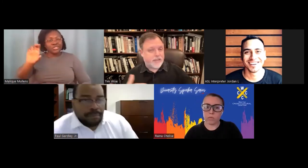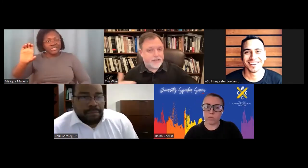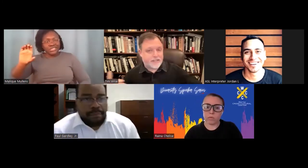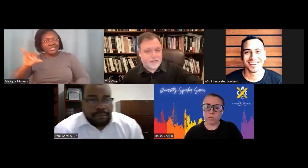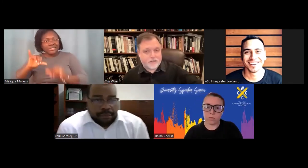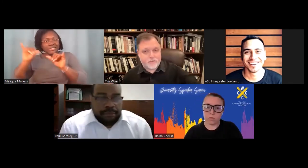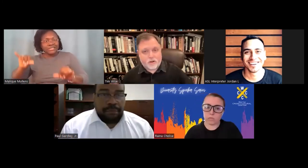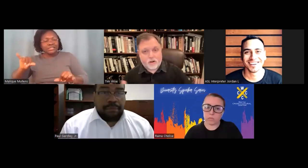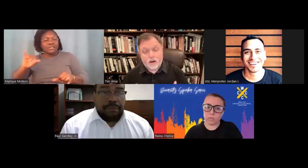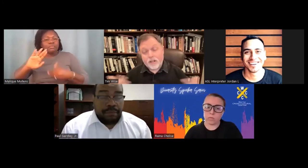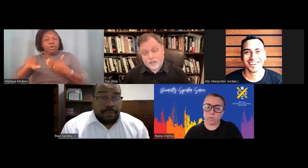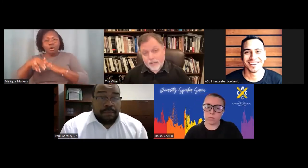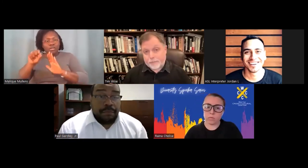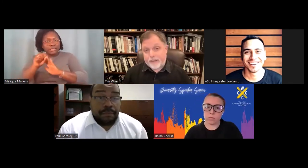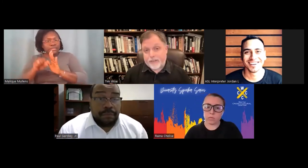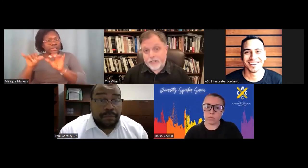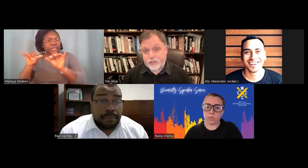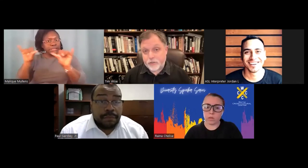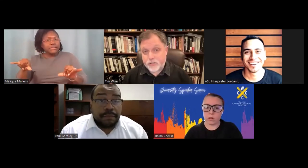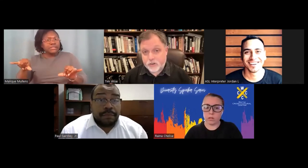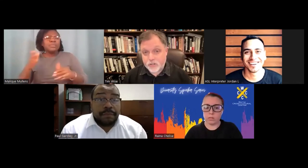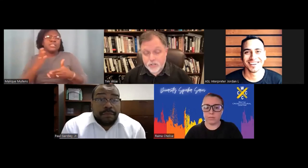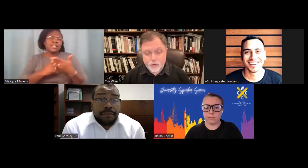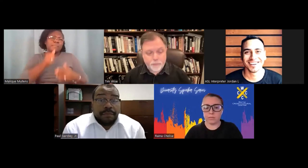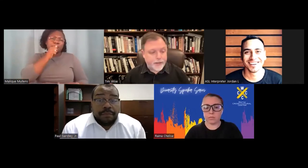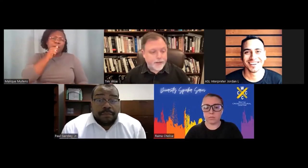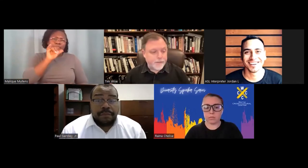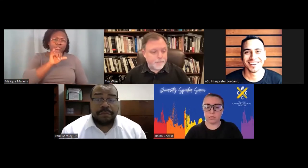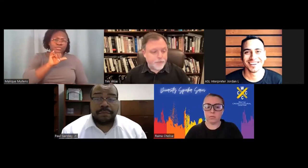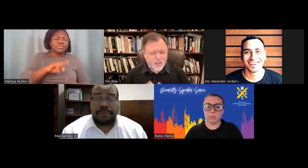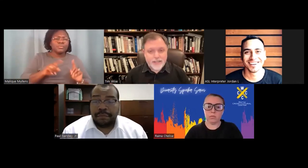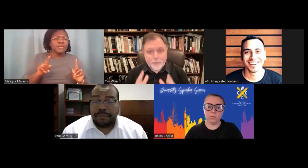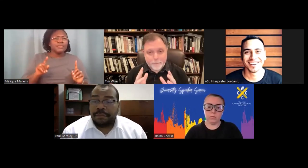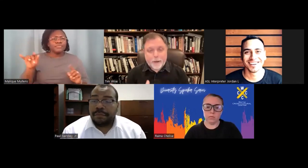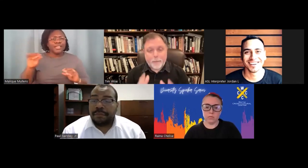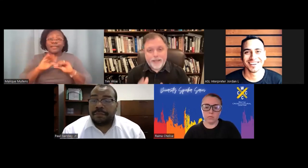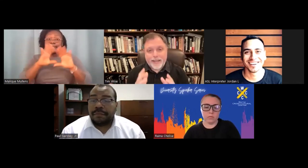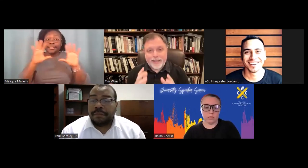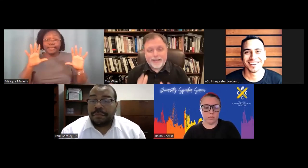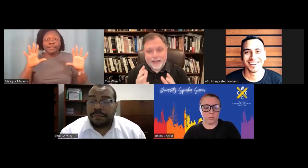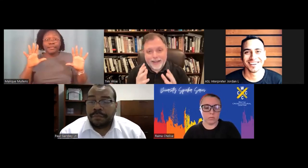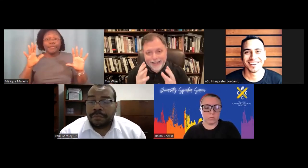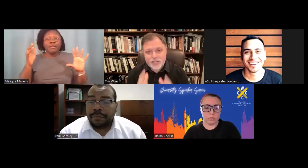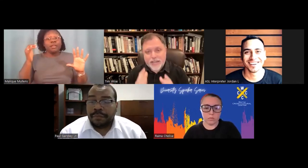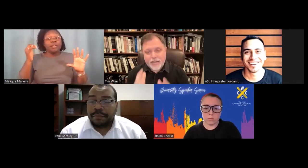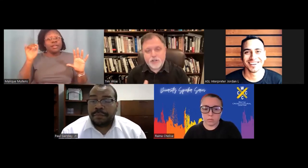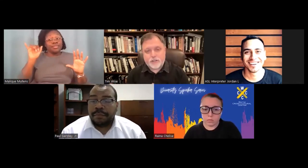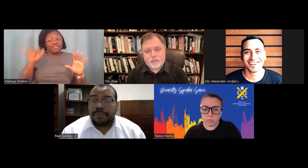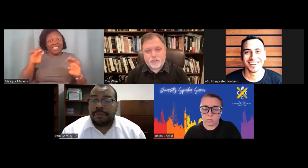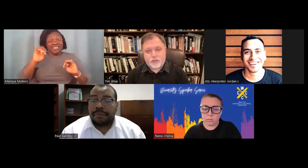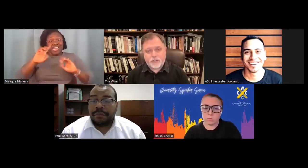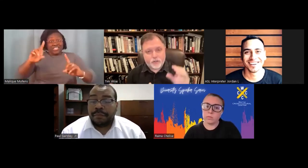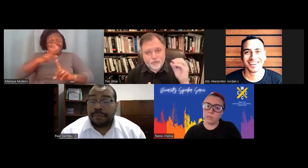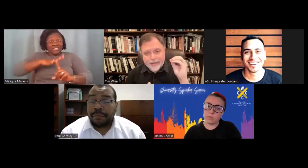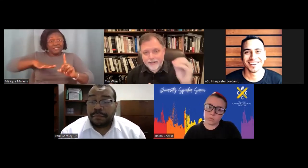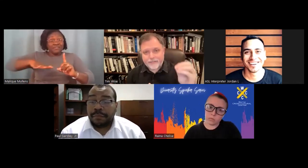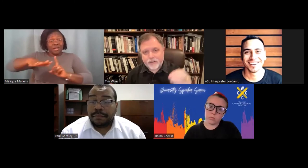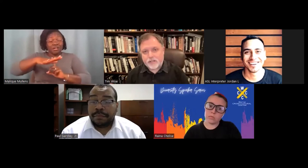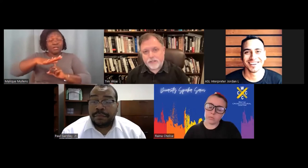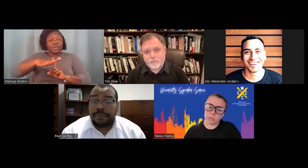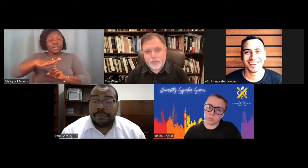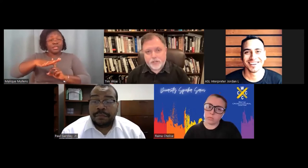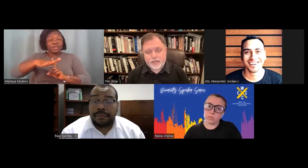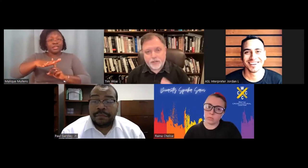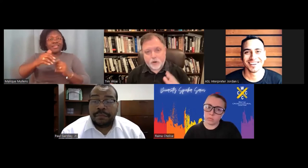all state systems are, a lot of private institutions are too. But the good thing about being in an educational institution is you've got a